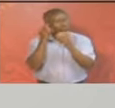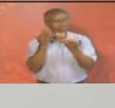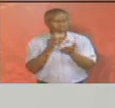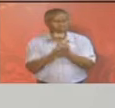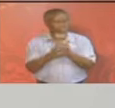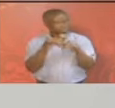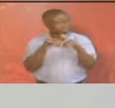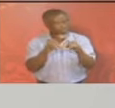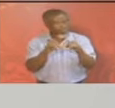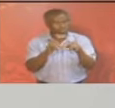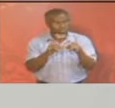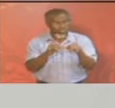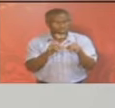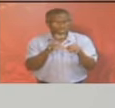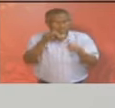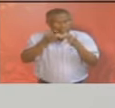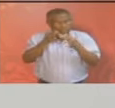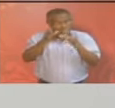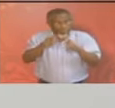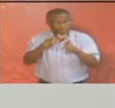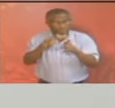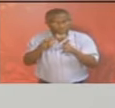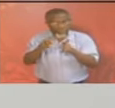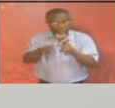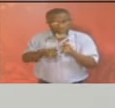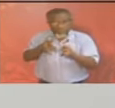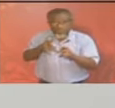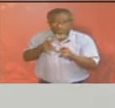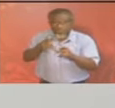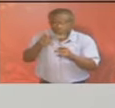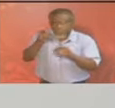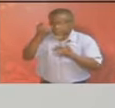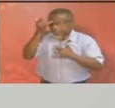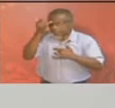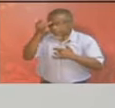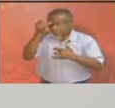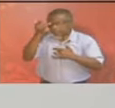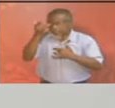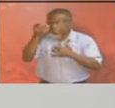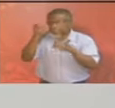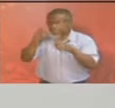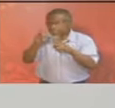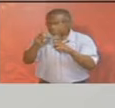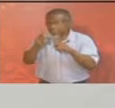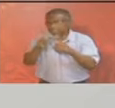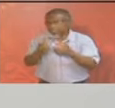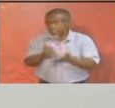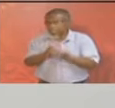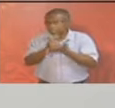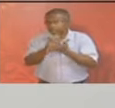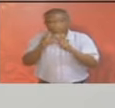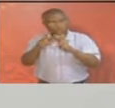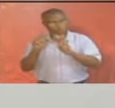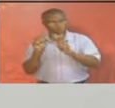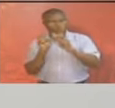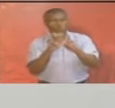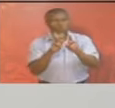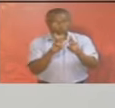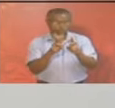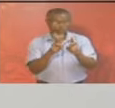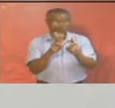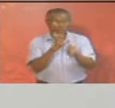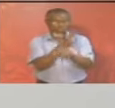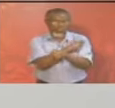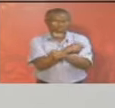care to do so. Even while there is still the concern about COVID-19 in the population. One of the things